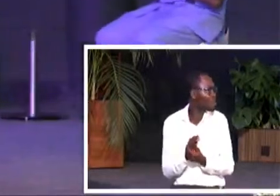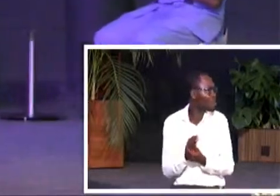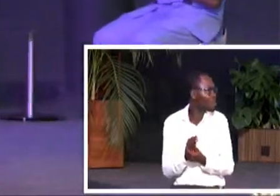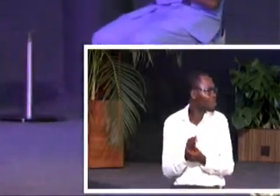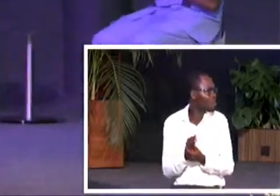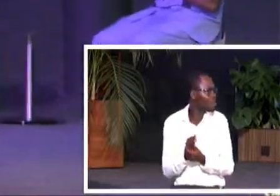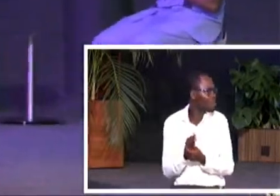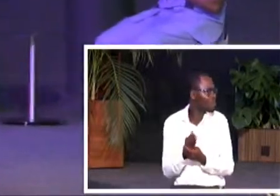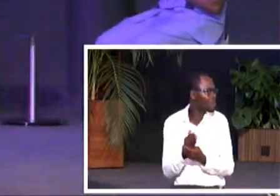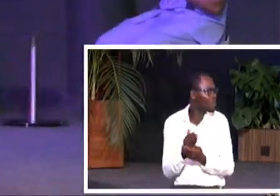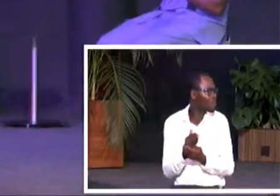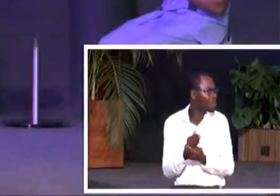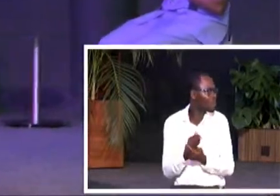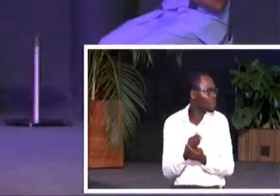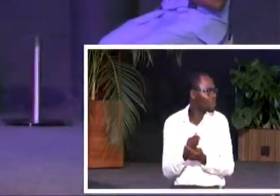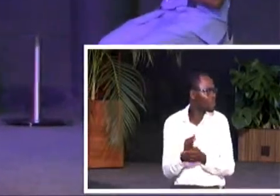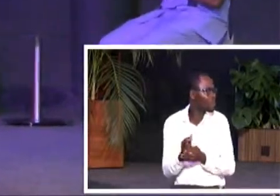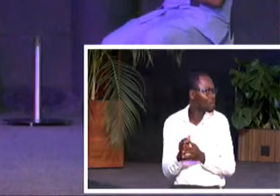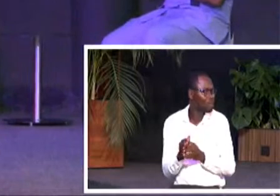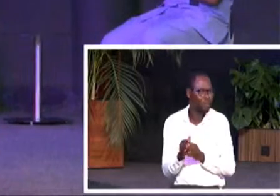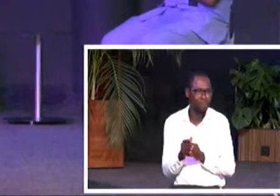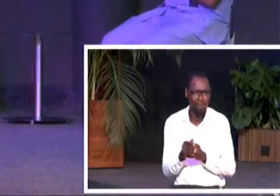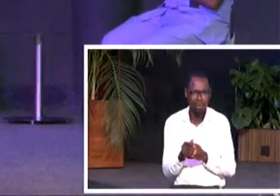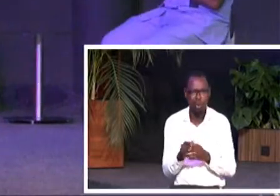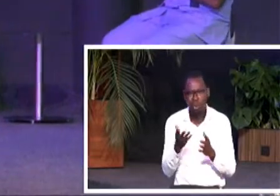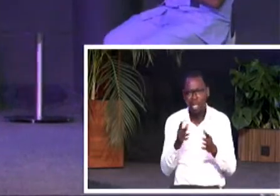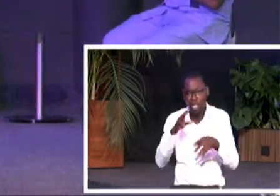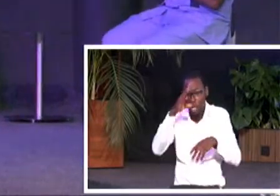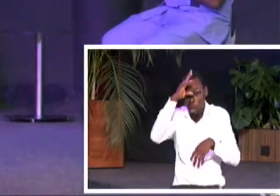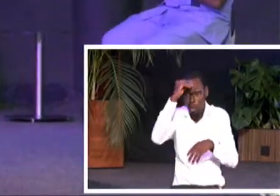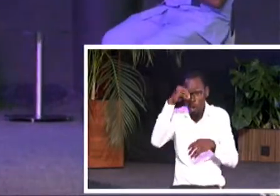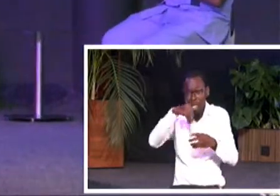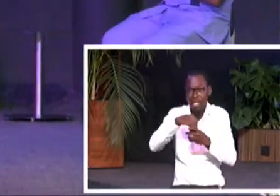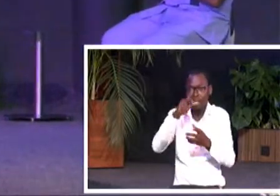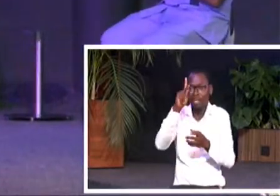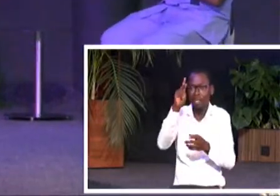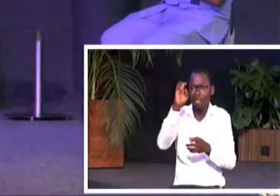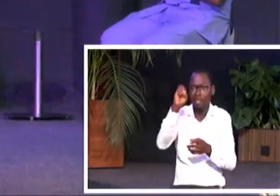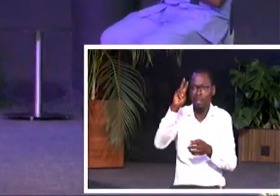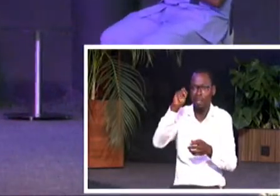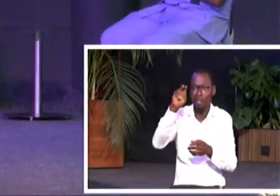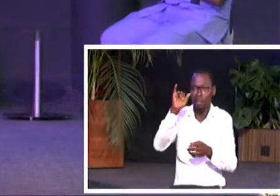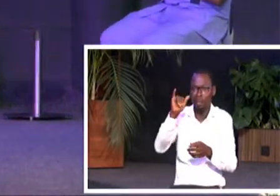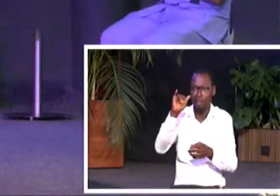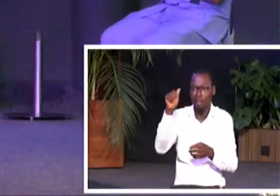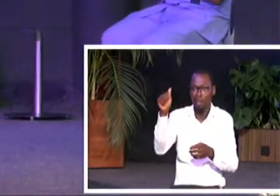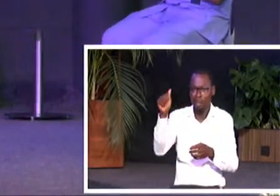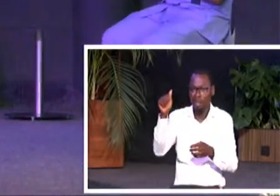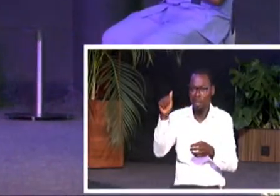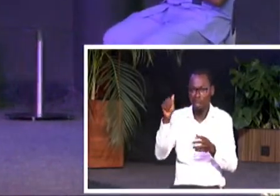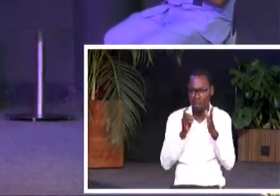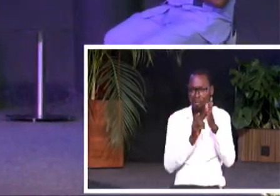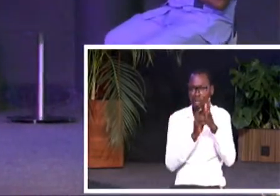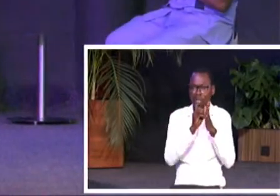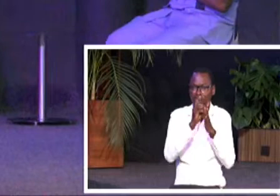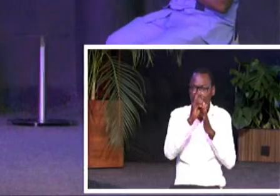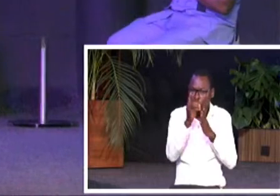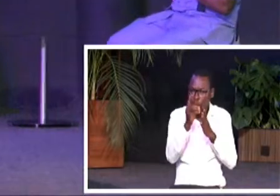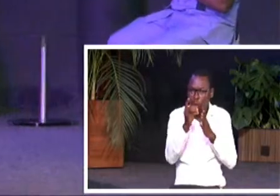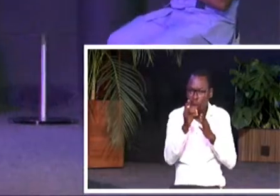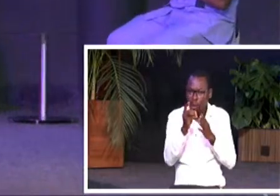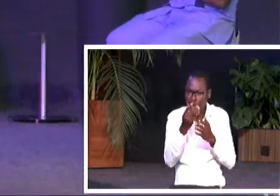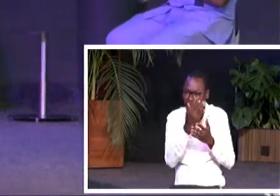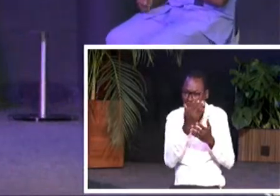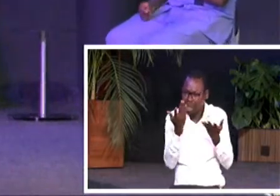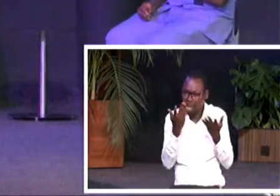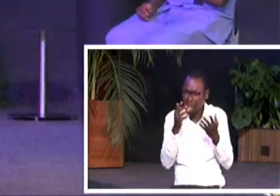young guy, I think in Kenya or one of the African countries, who has developed a gloves that you use sign language and you hear